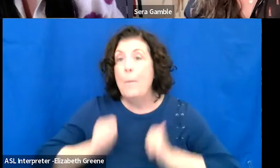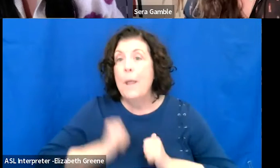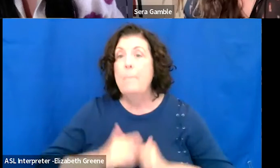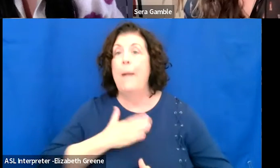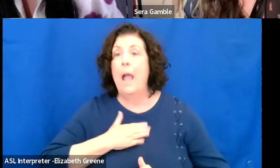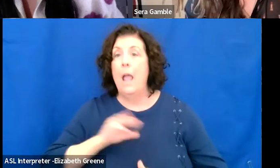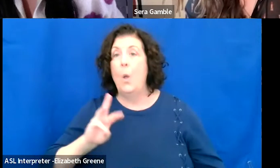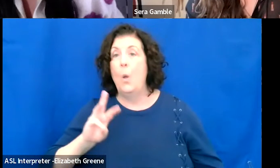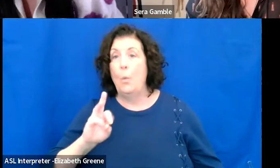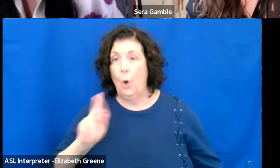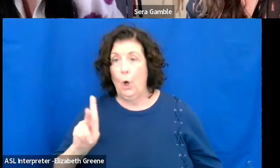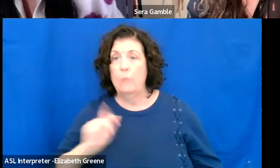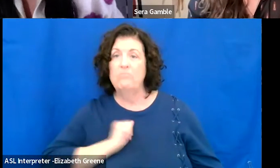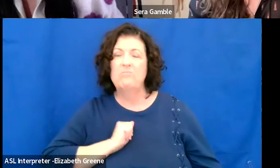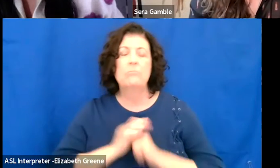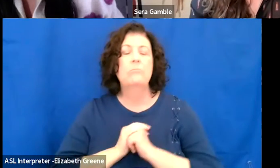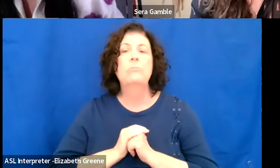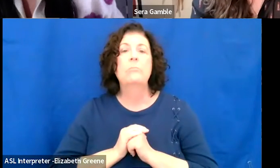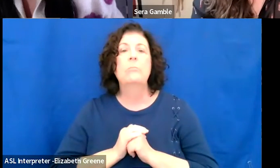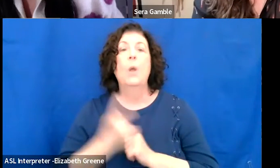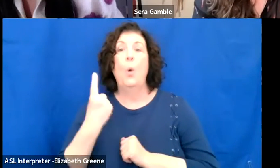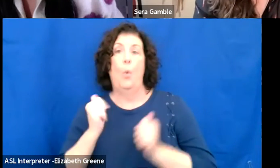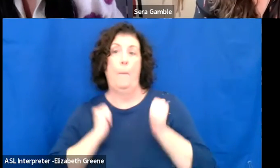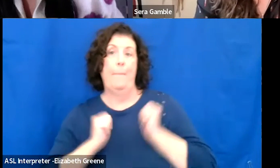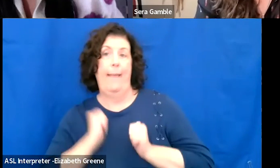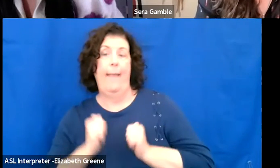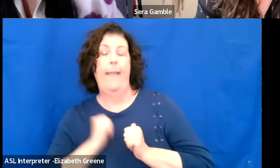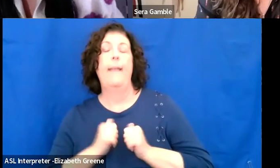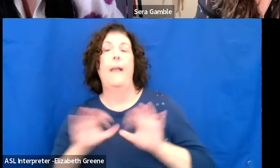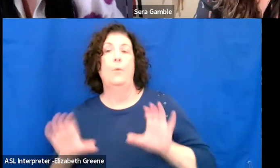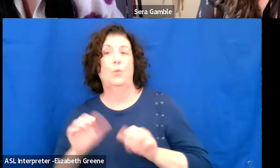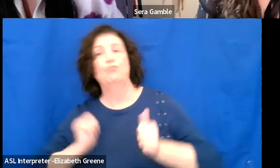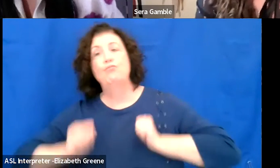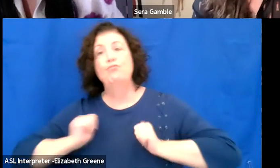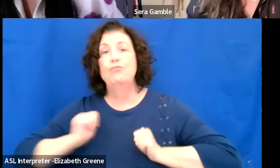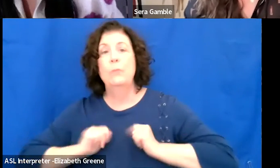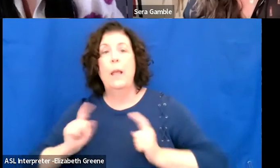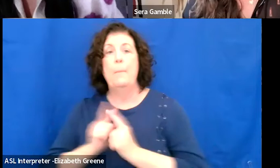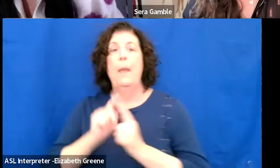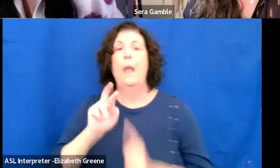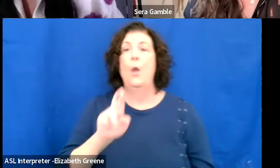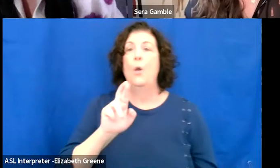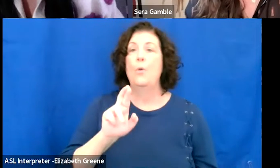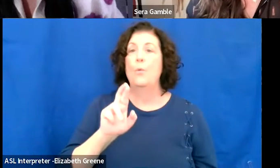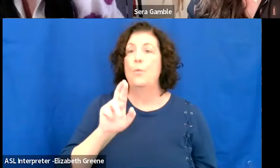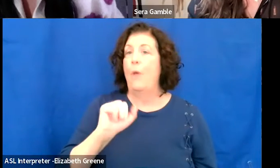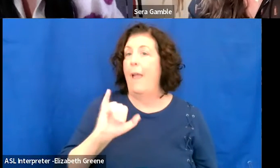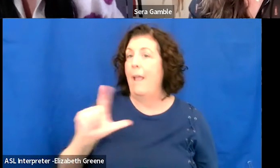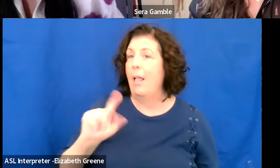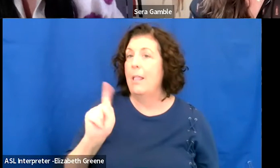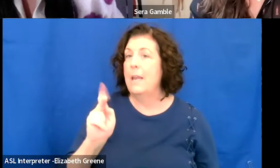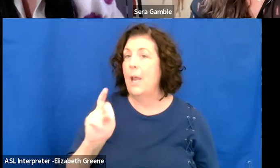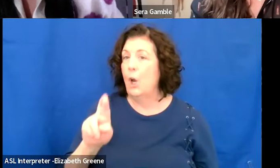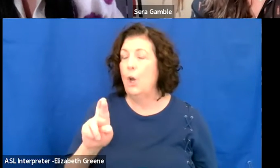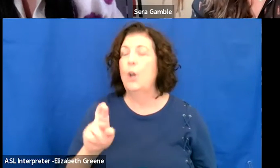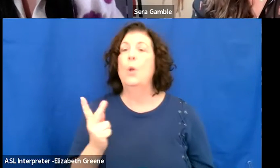And through a play I was doing, I met Ryle Tucker, and she and I were writing partners for years as we